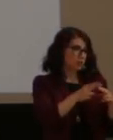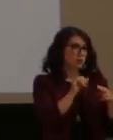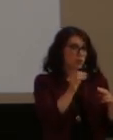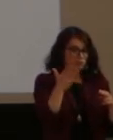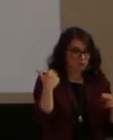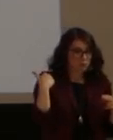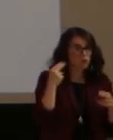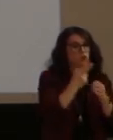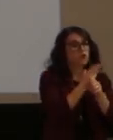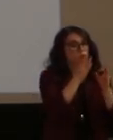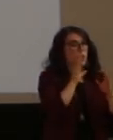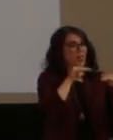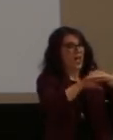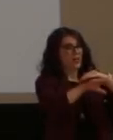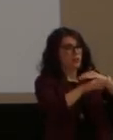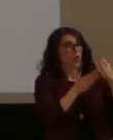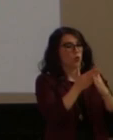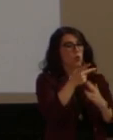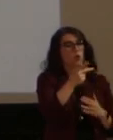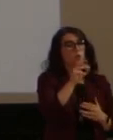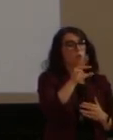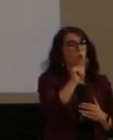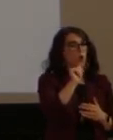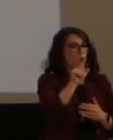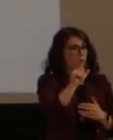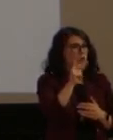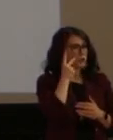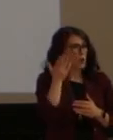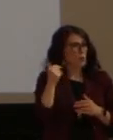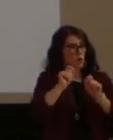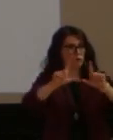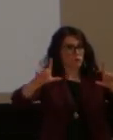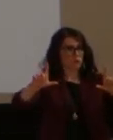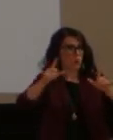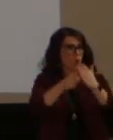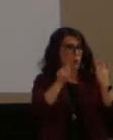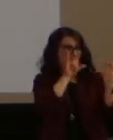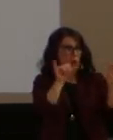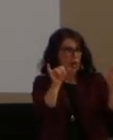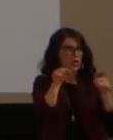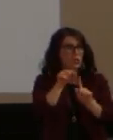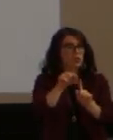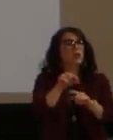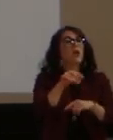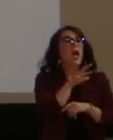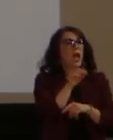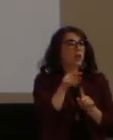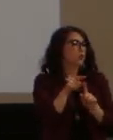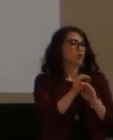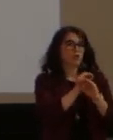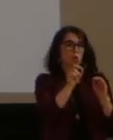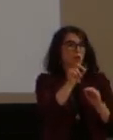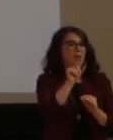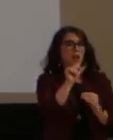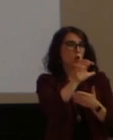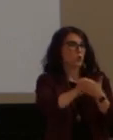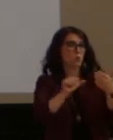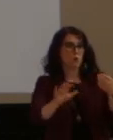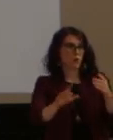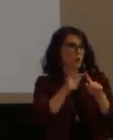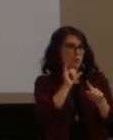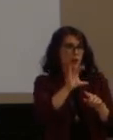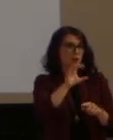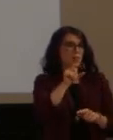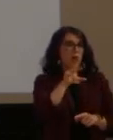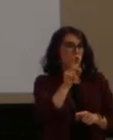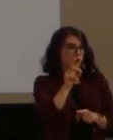Users will access the data through a portal. You saw a snapshot of that workbench earlier. And there's no data removal from the cloud research,